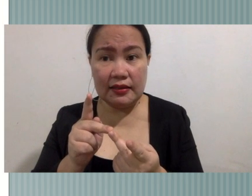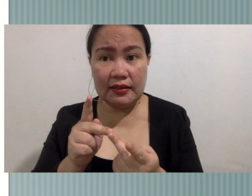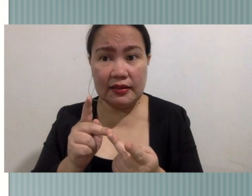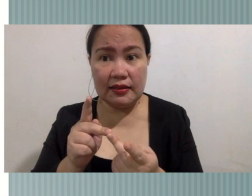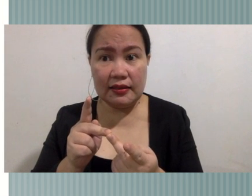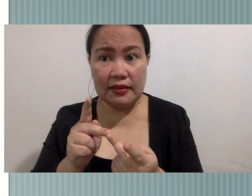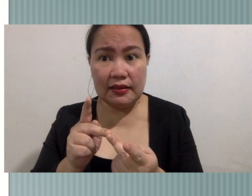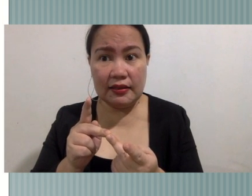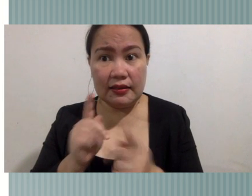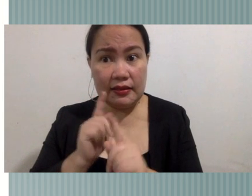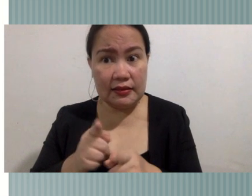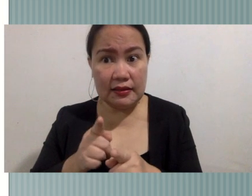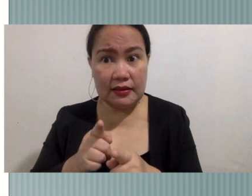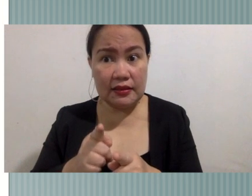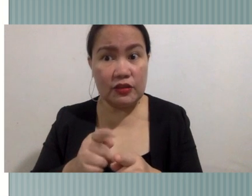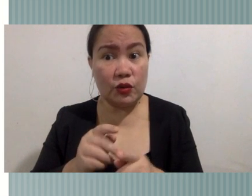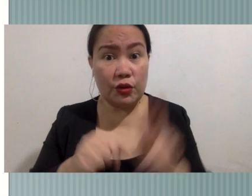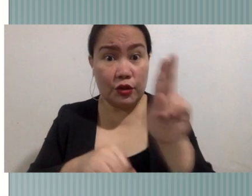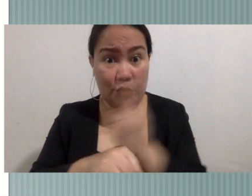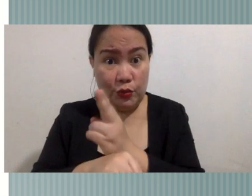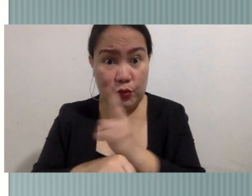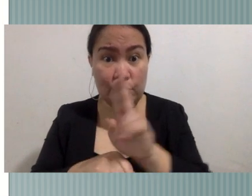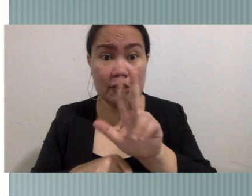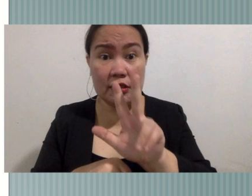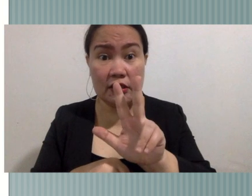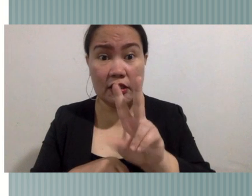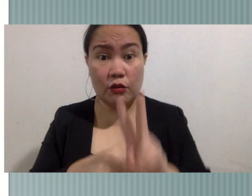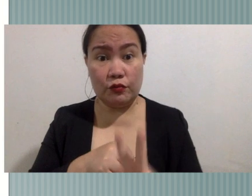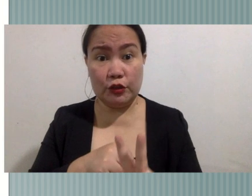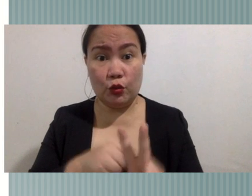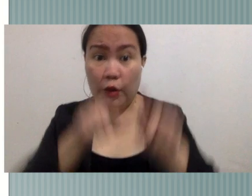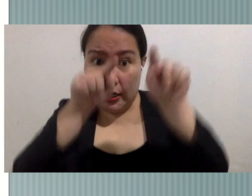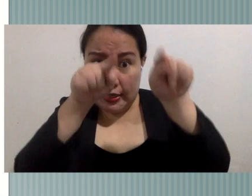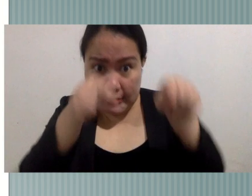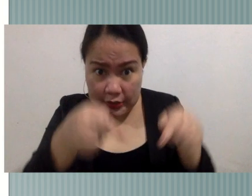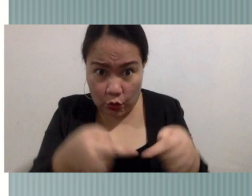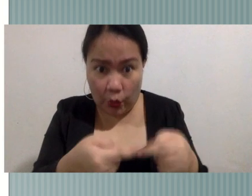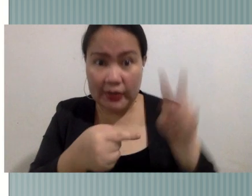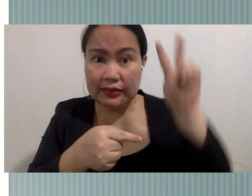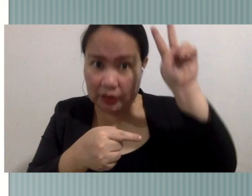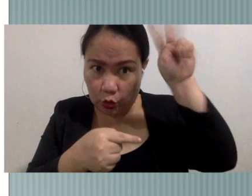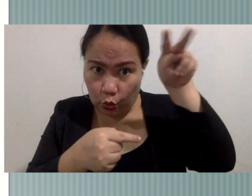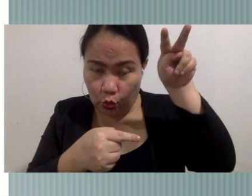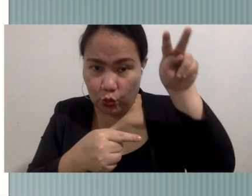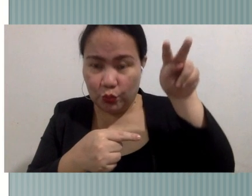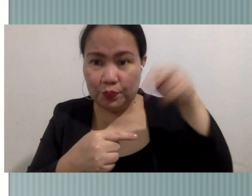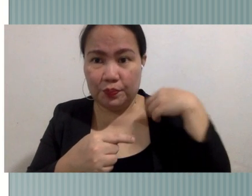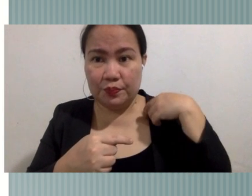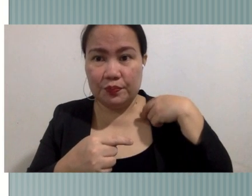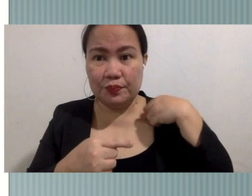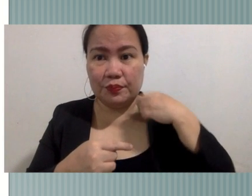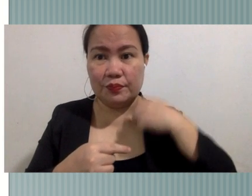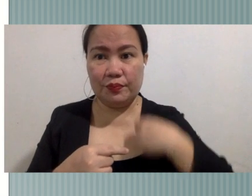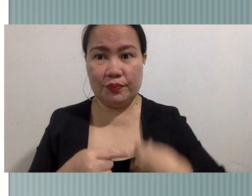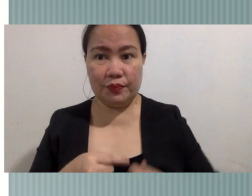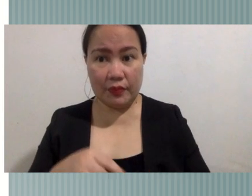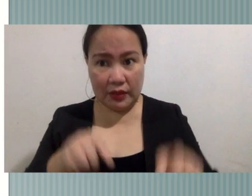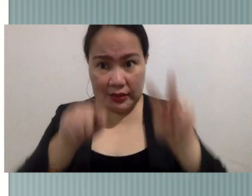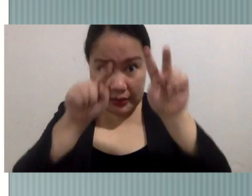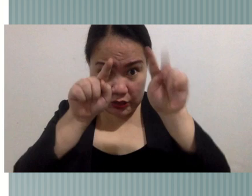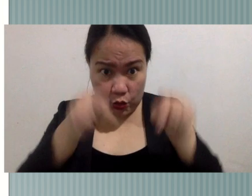sagot nila, so ito na mismo ang gagamitin natin, si 3 over 2. So, squared na natin si 3 over